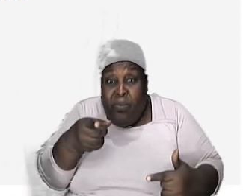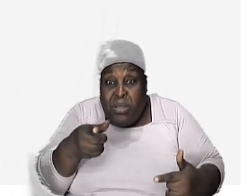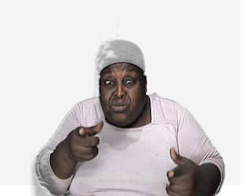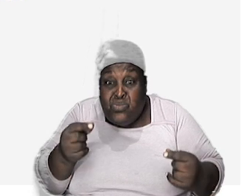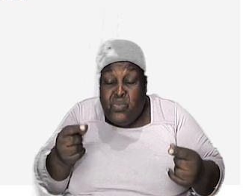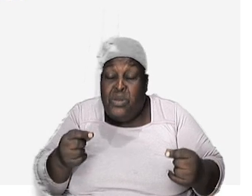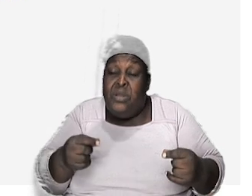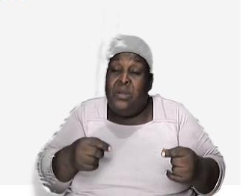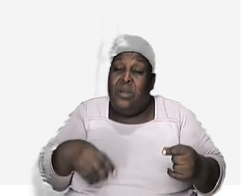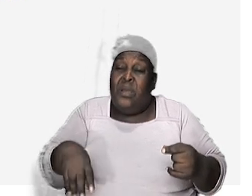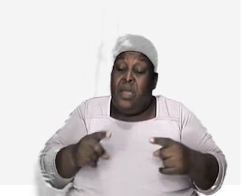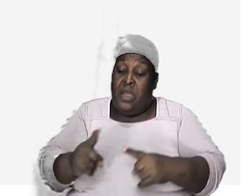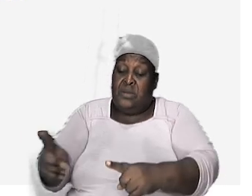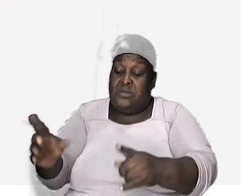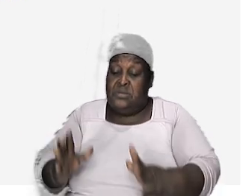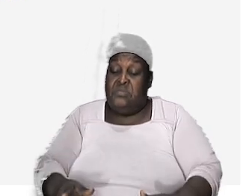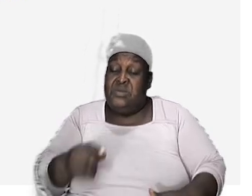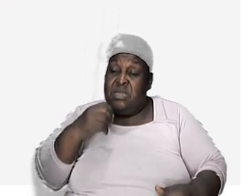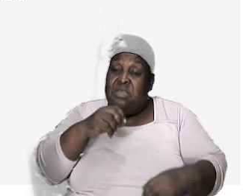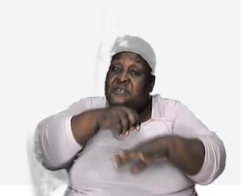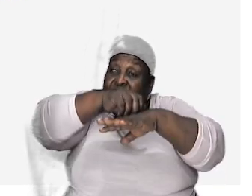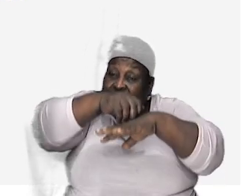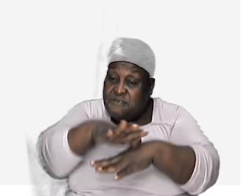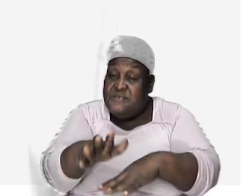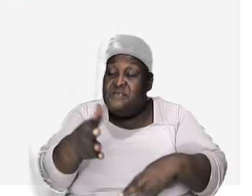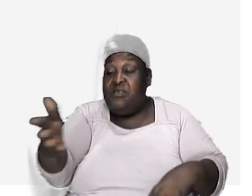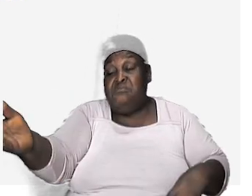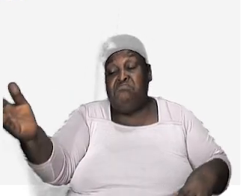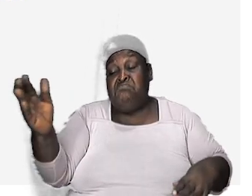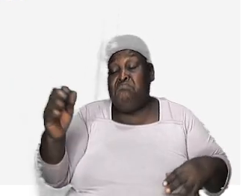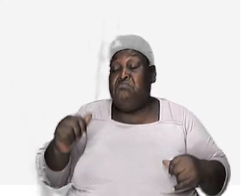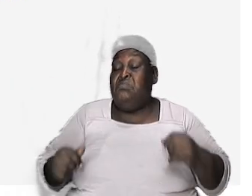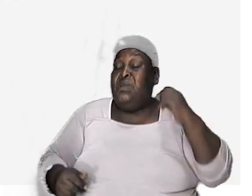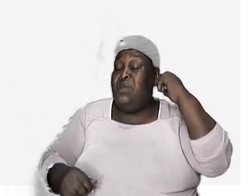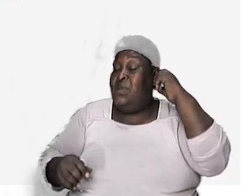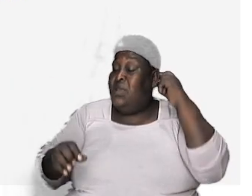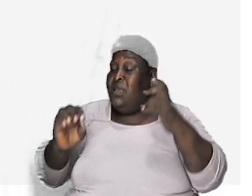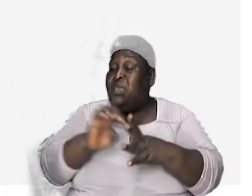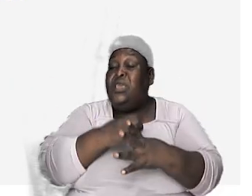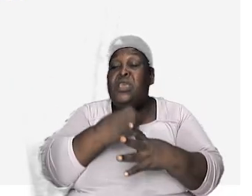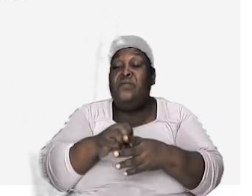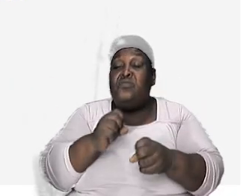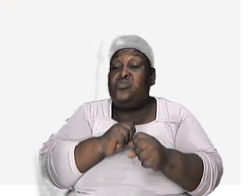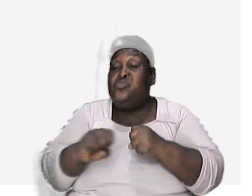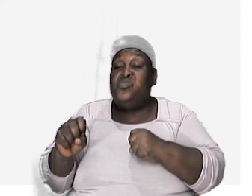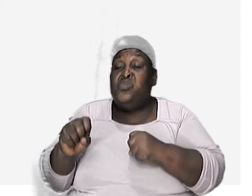disciples said, send them away. Even more so this Samaritan woman.